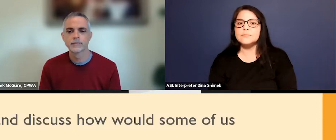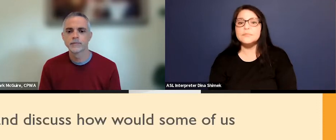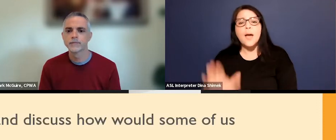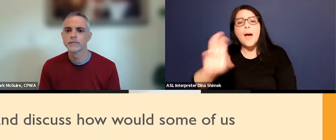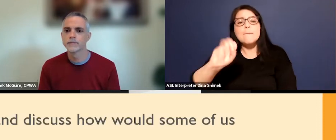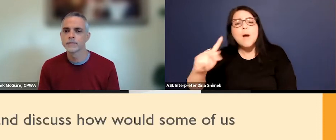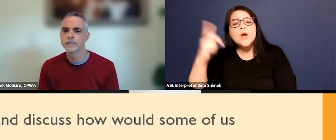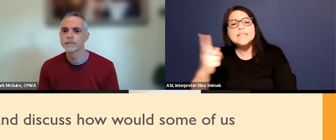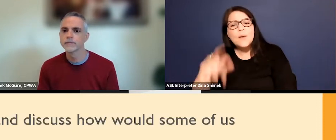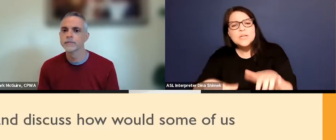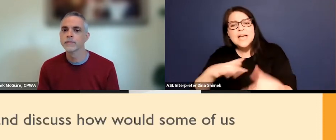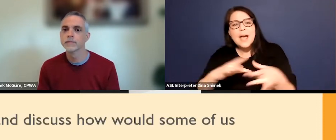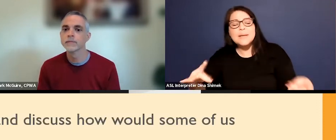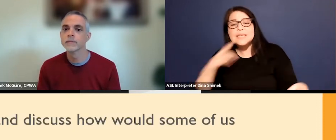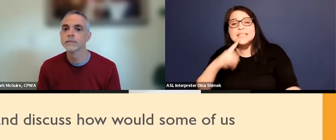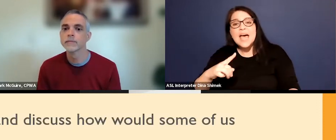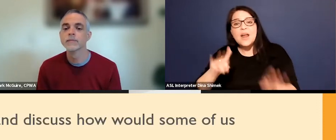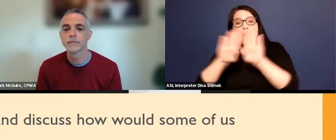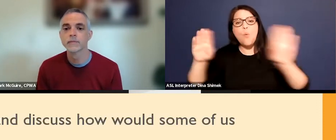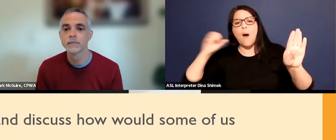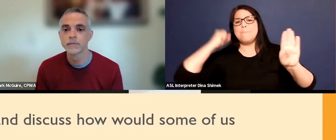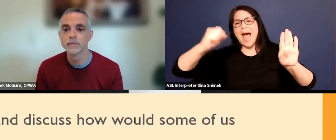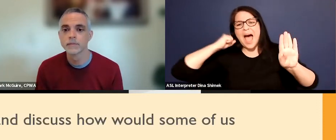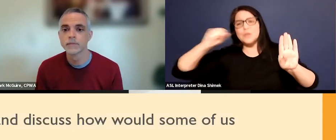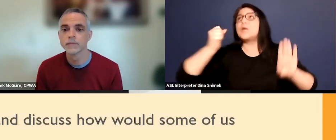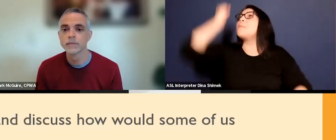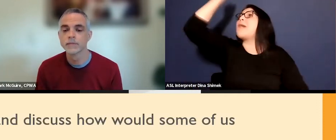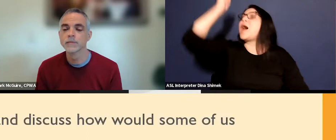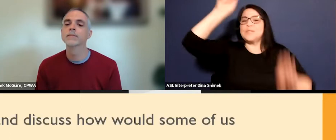Mark, someone wrote pounding on the walls or the ceiling.